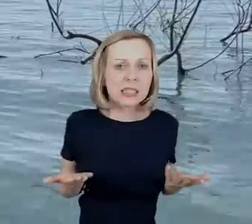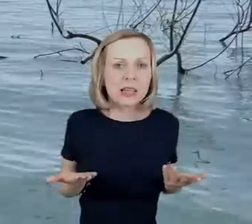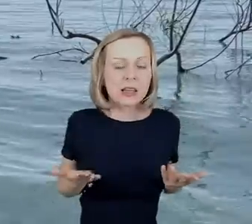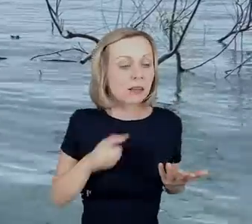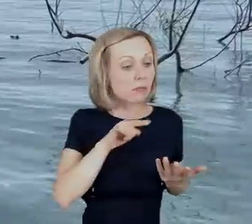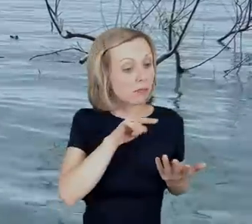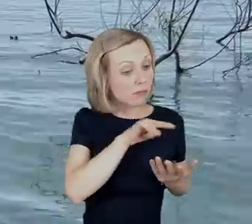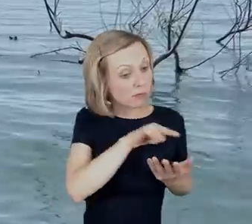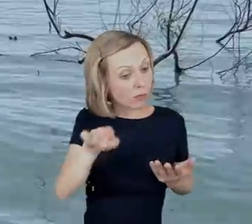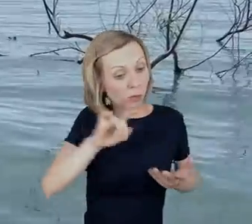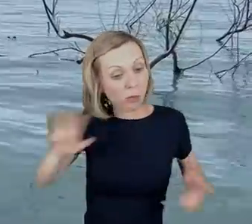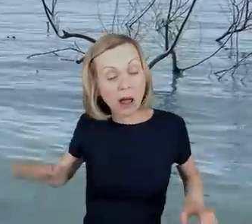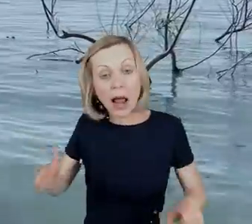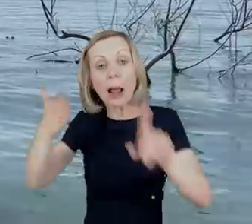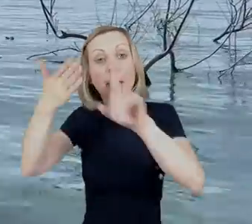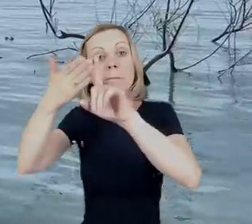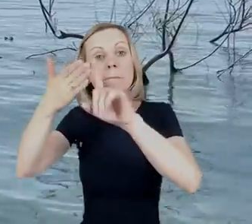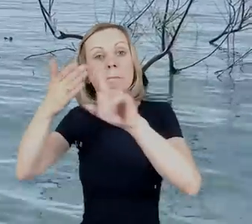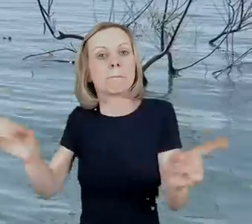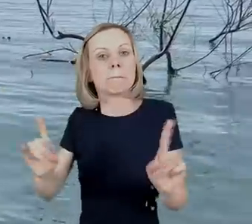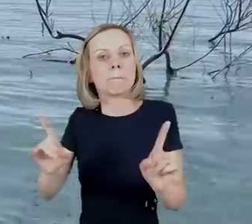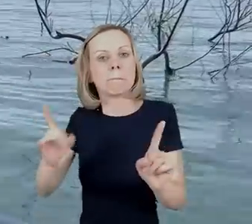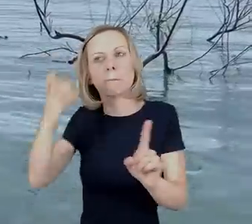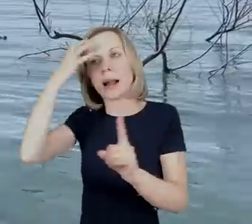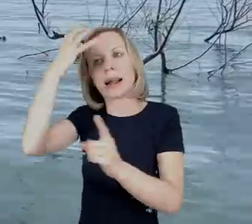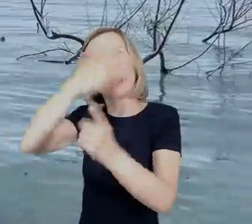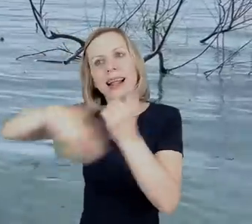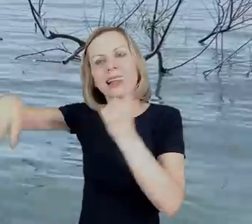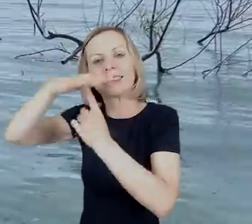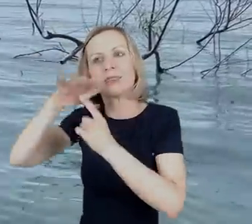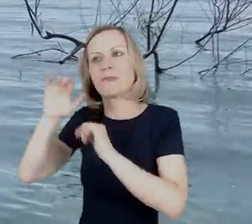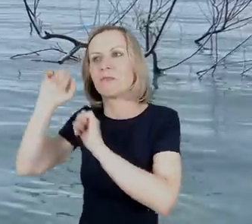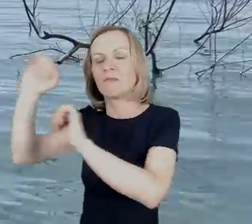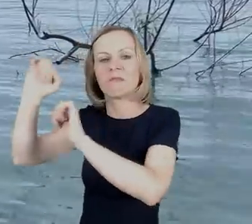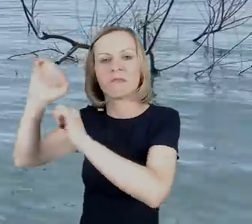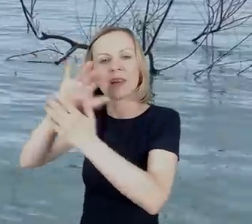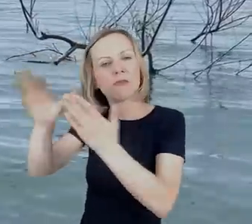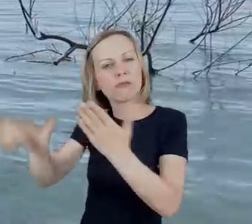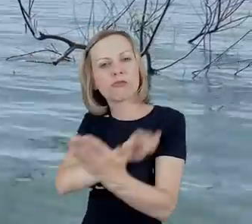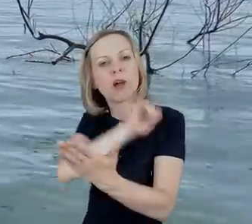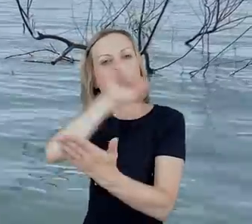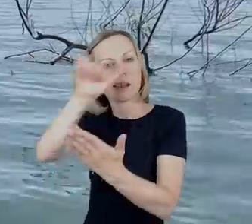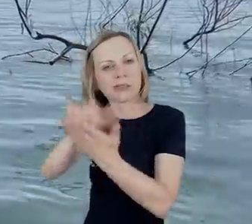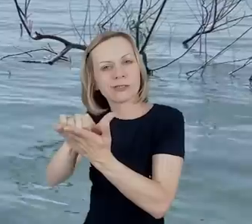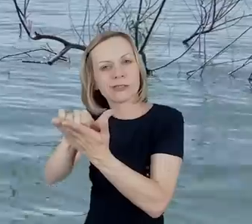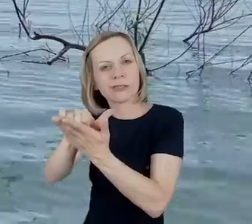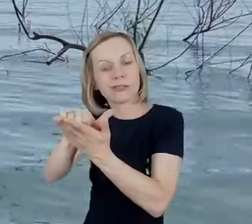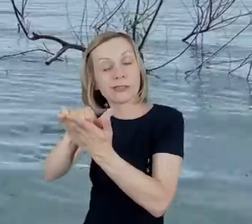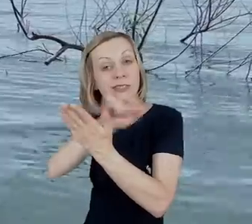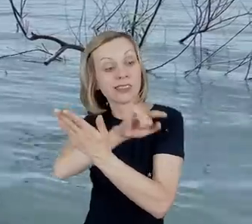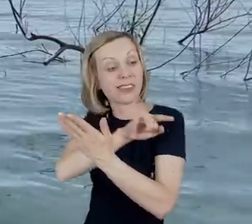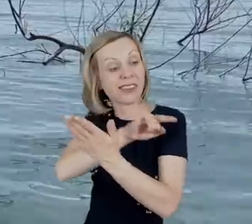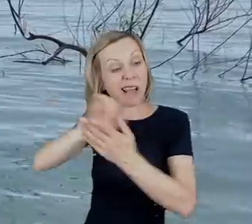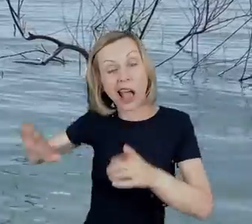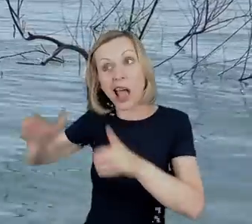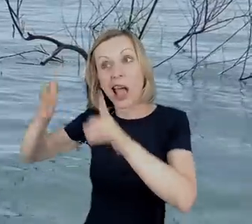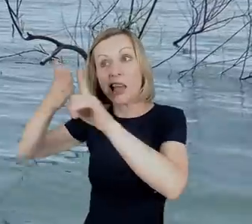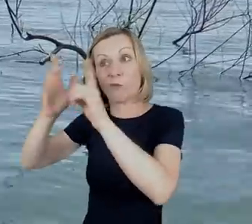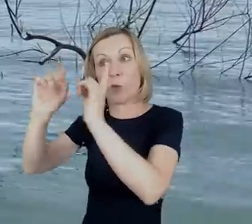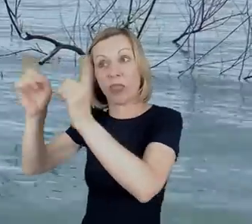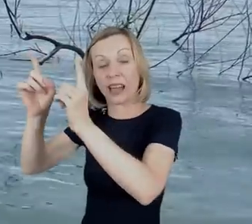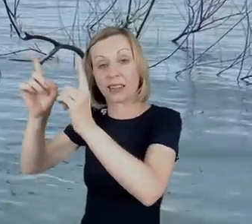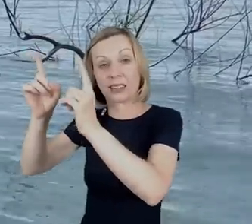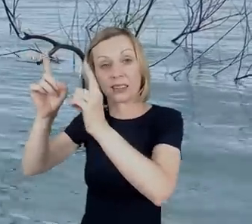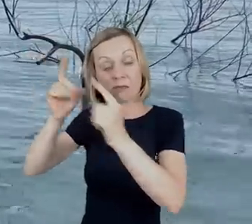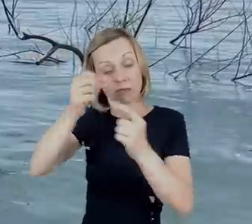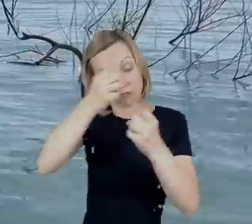But strive first for the kingdom of God and his righteousness, and all these things will be given to